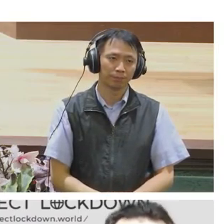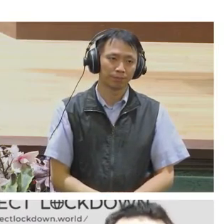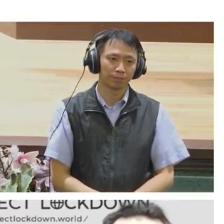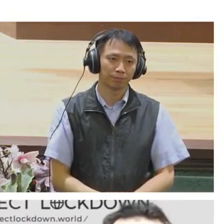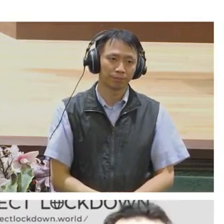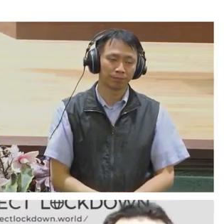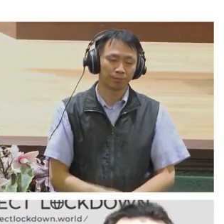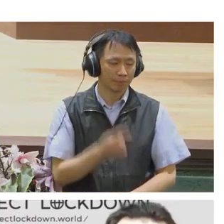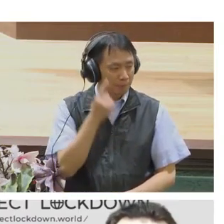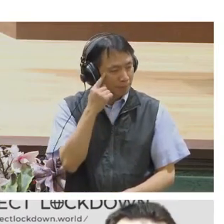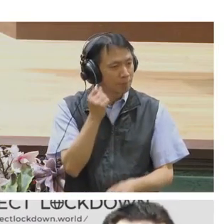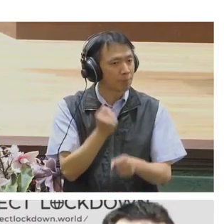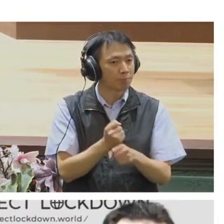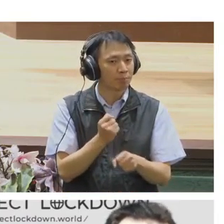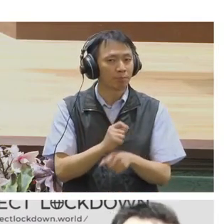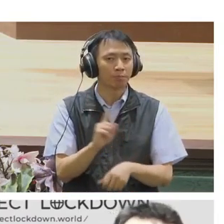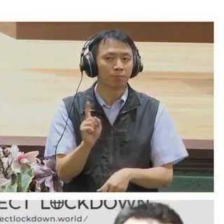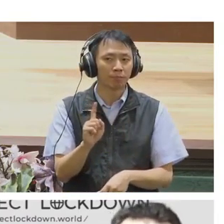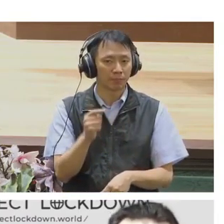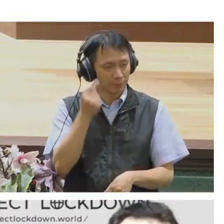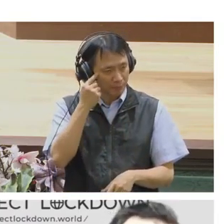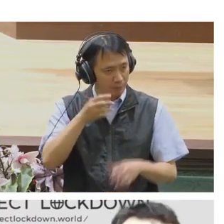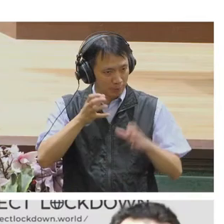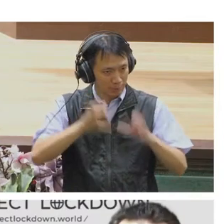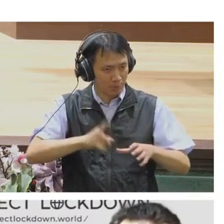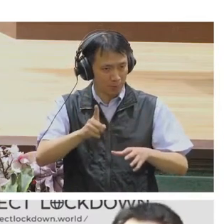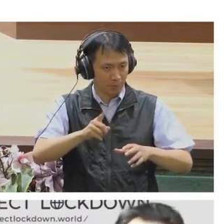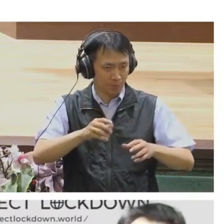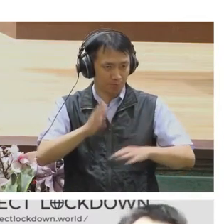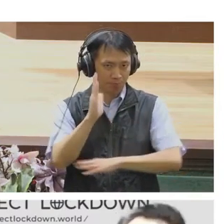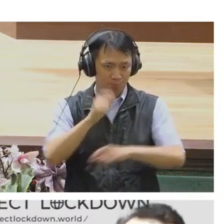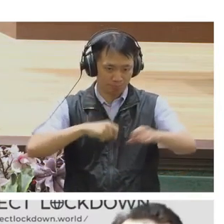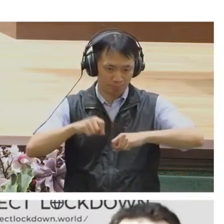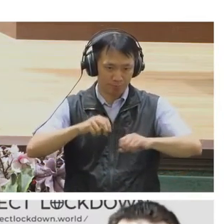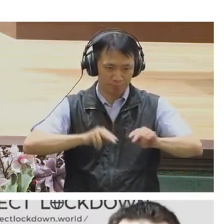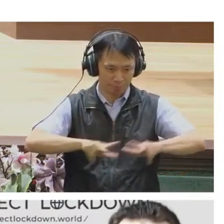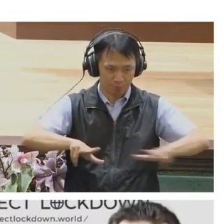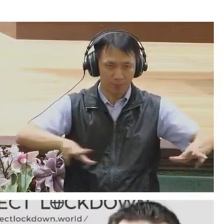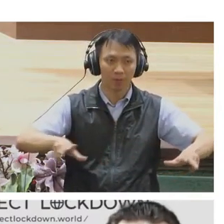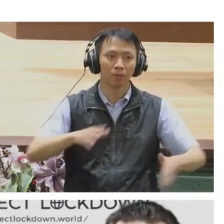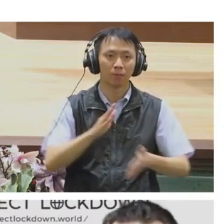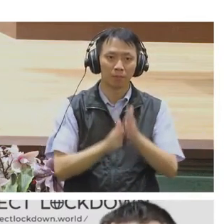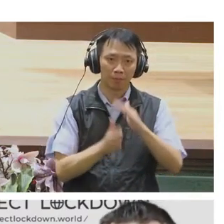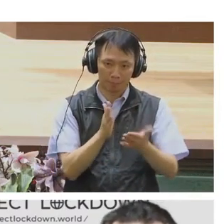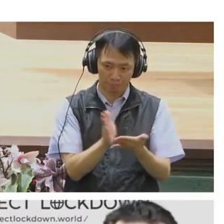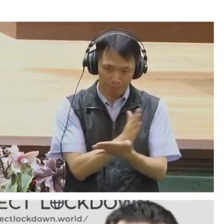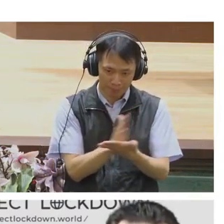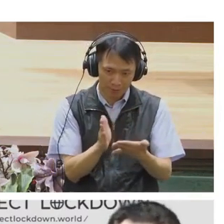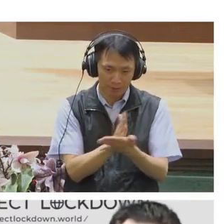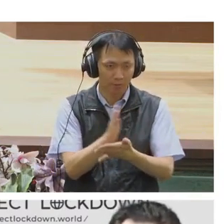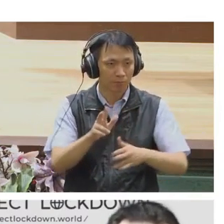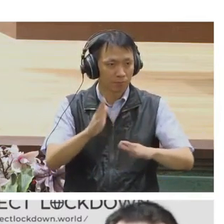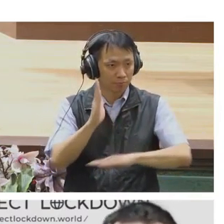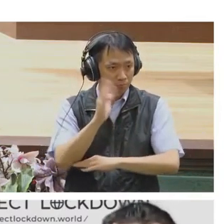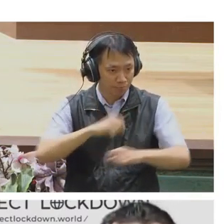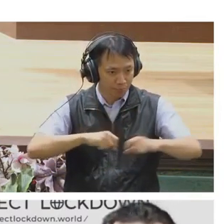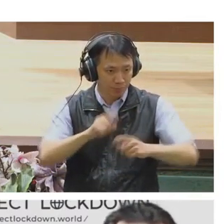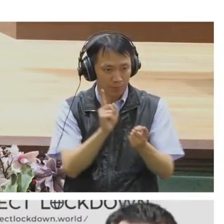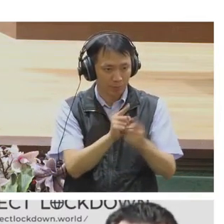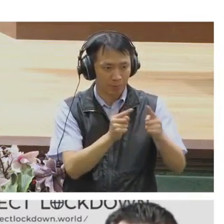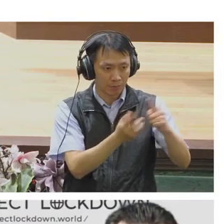mapping policies around the world and measuring their impacts on human and digital rights. And to do that, we